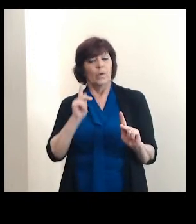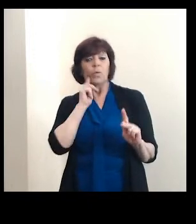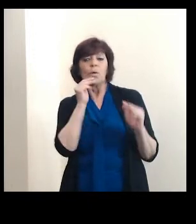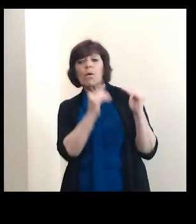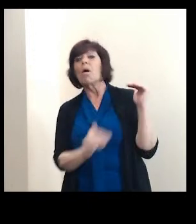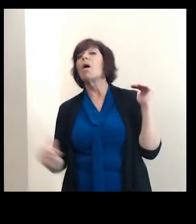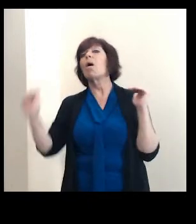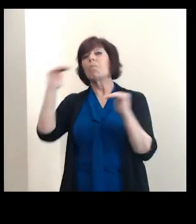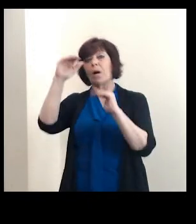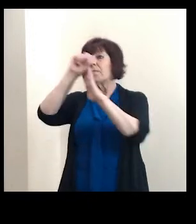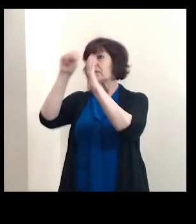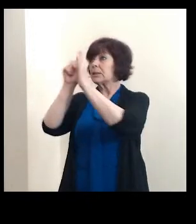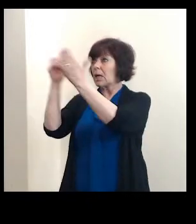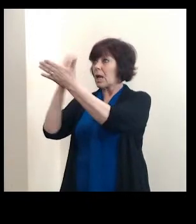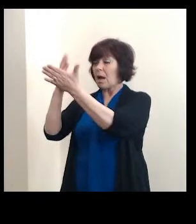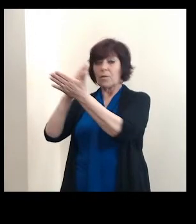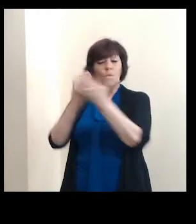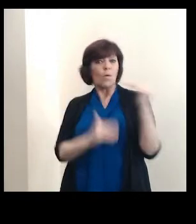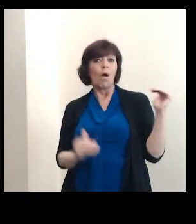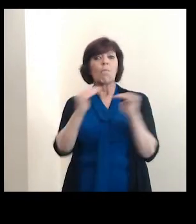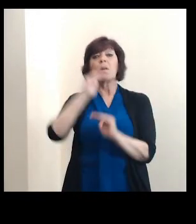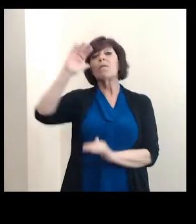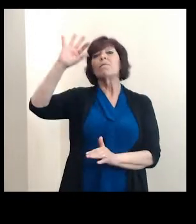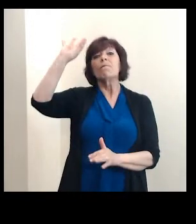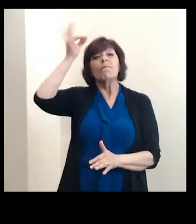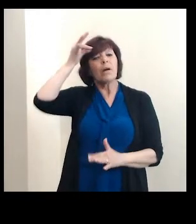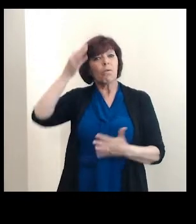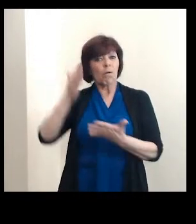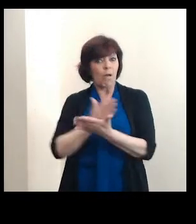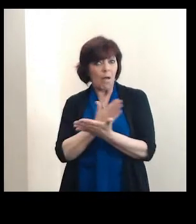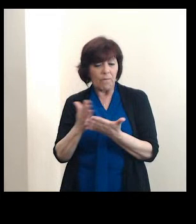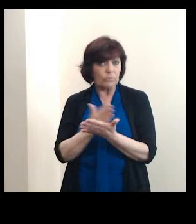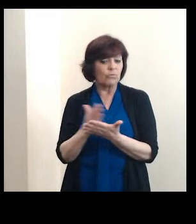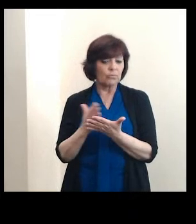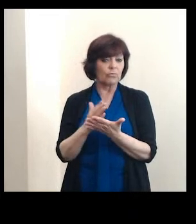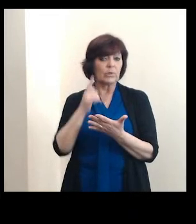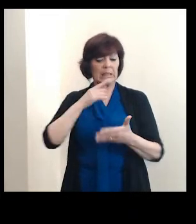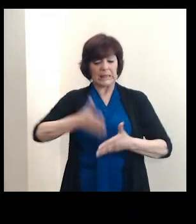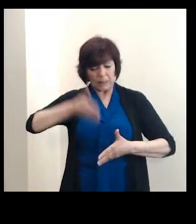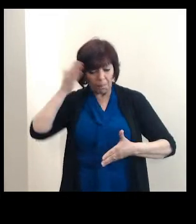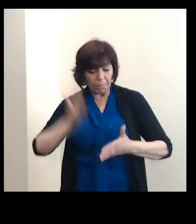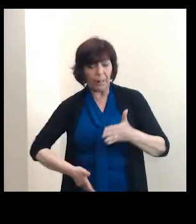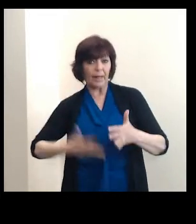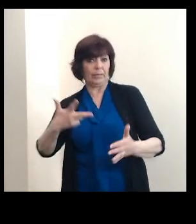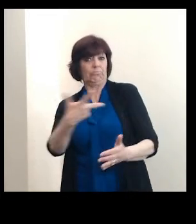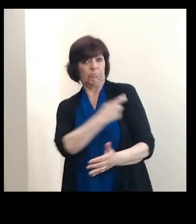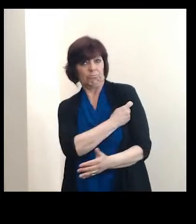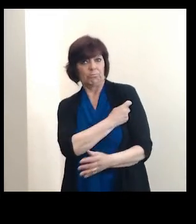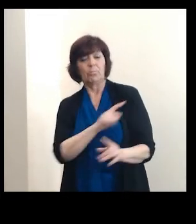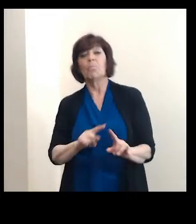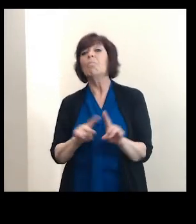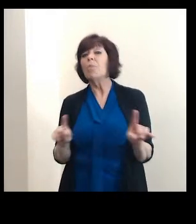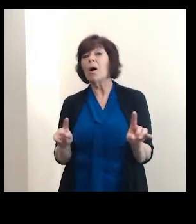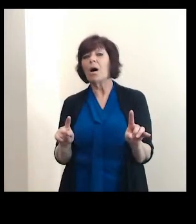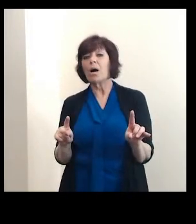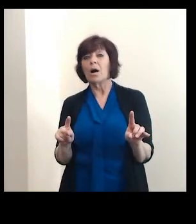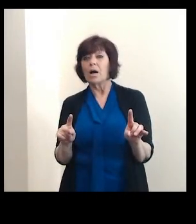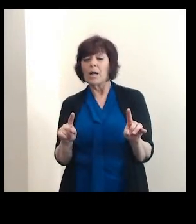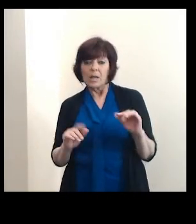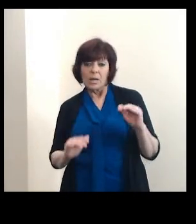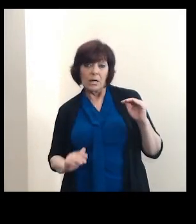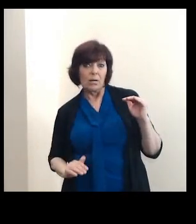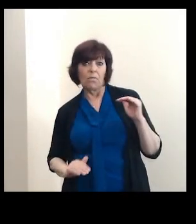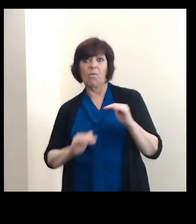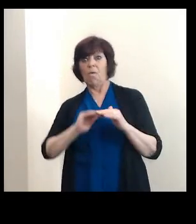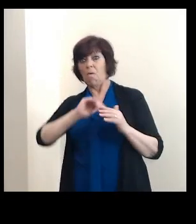the state and we're above the federal average for those who've been vaccinated with first and completed regimen doses. But we're not where we want to be just yet,